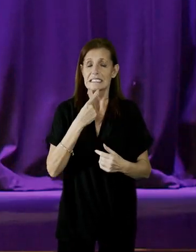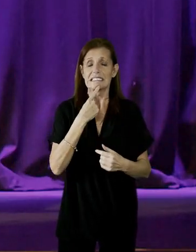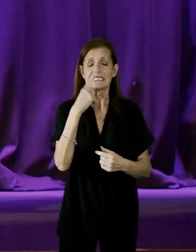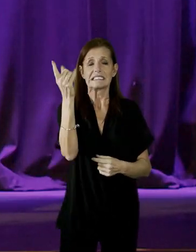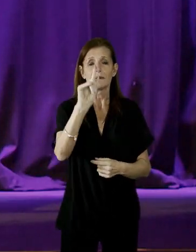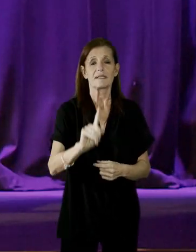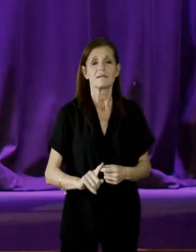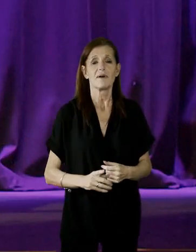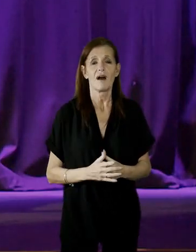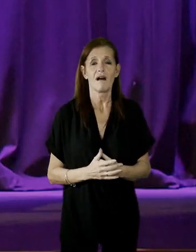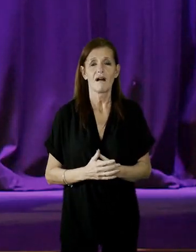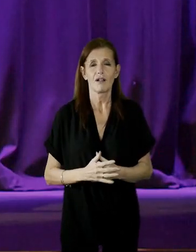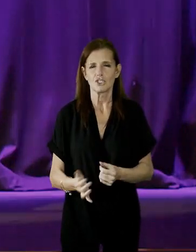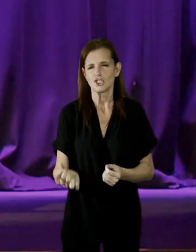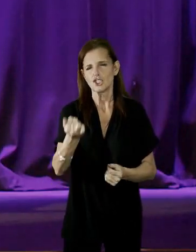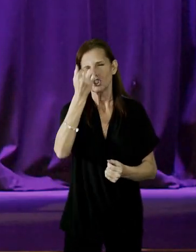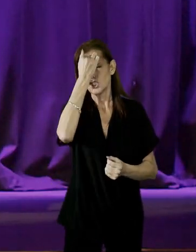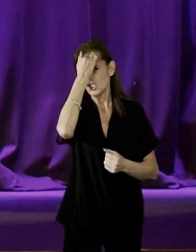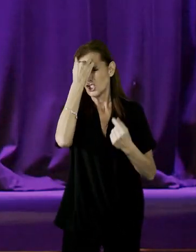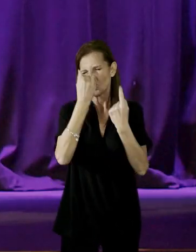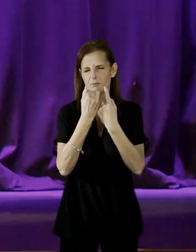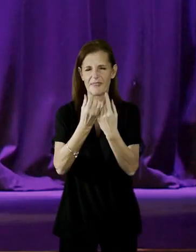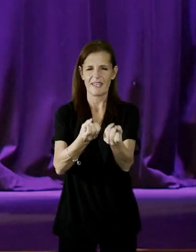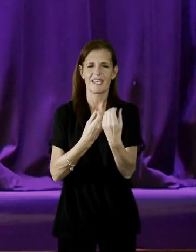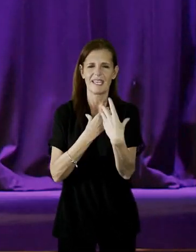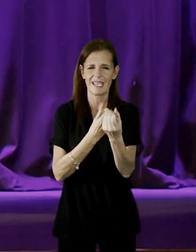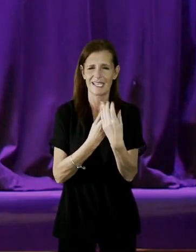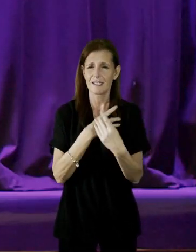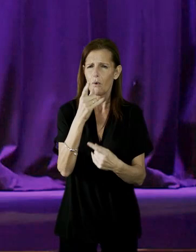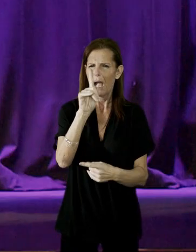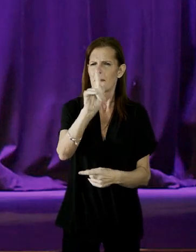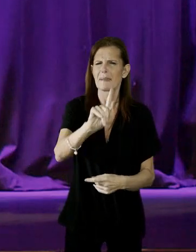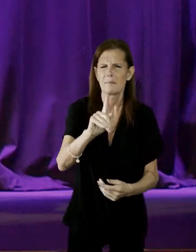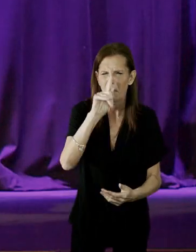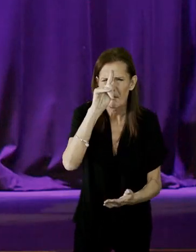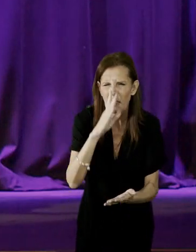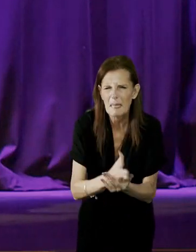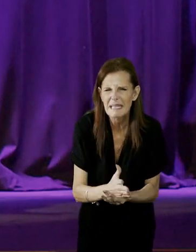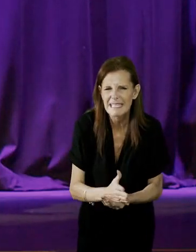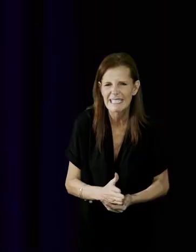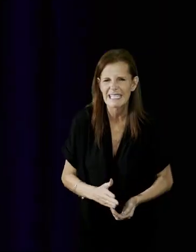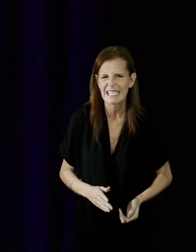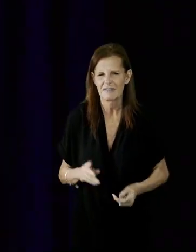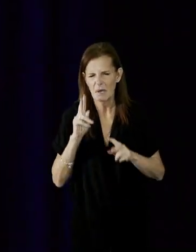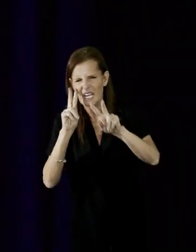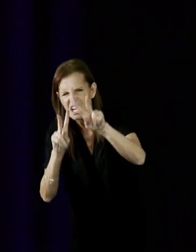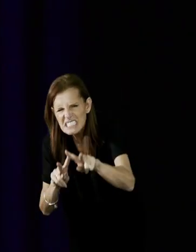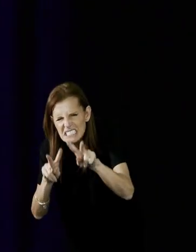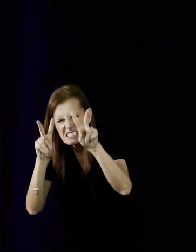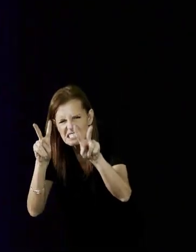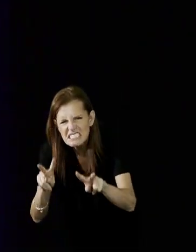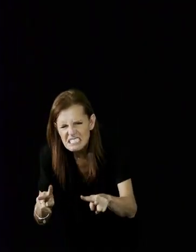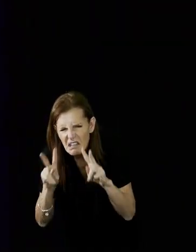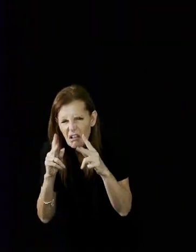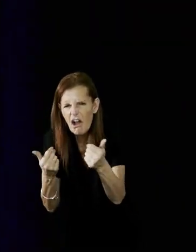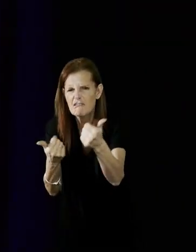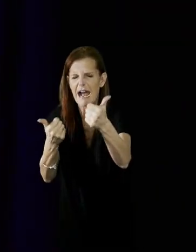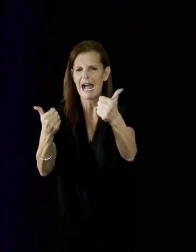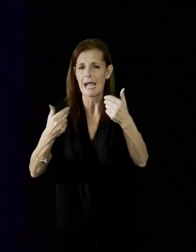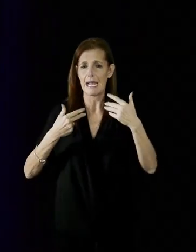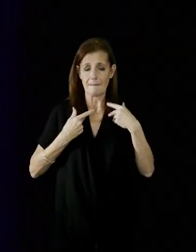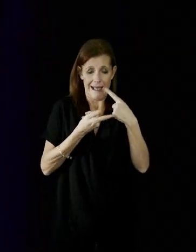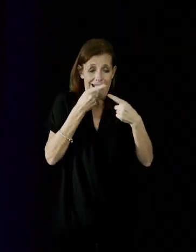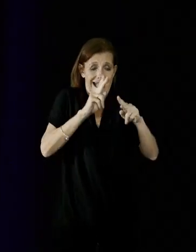you get stupid things said to you because people almost don't believe you because they literally can't see it. And my ex's dad,